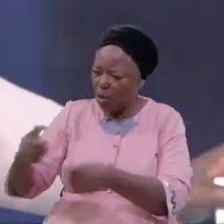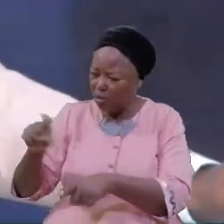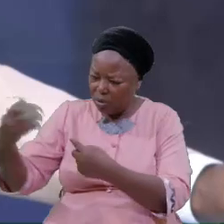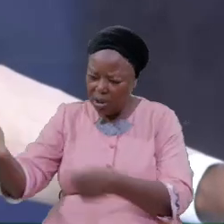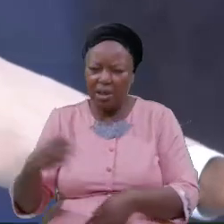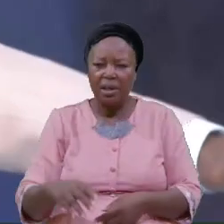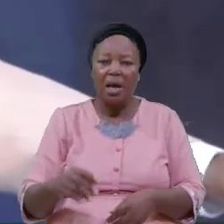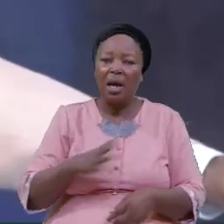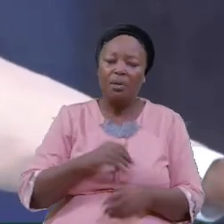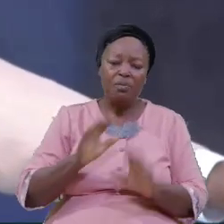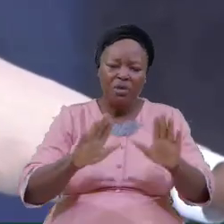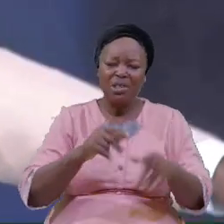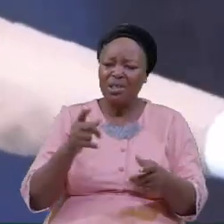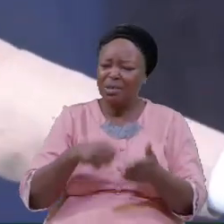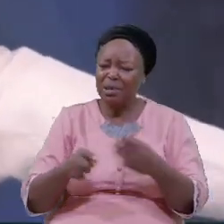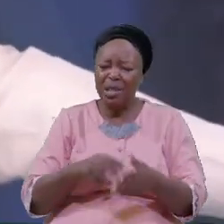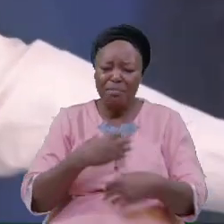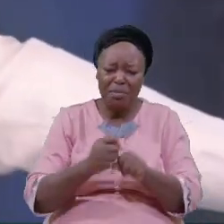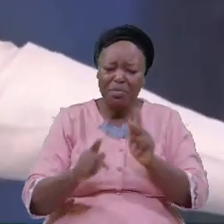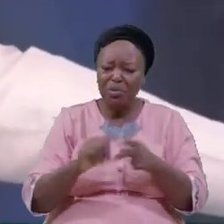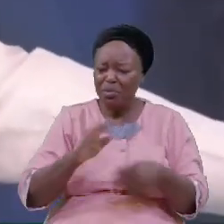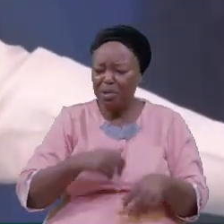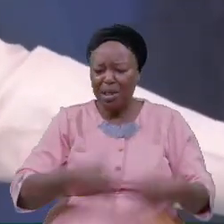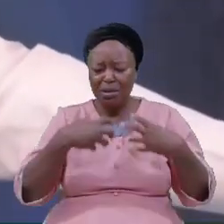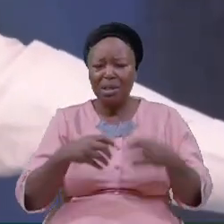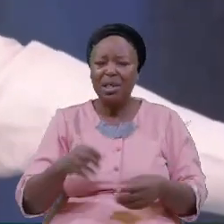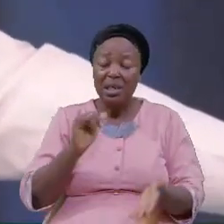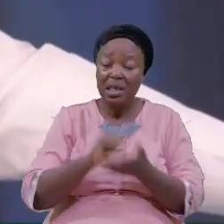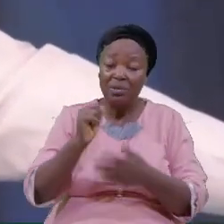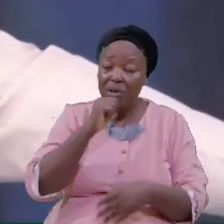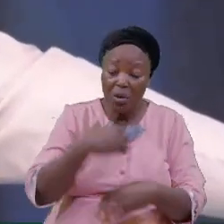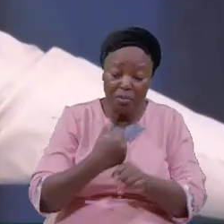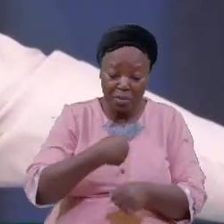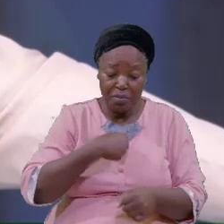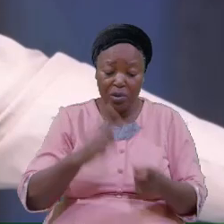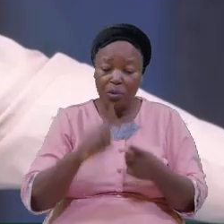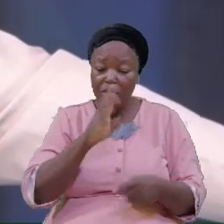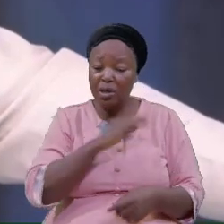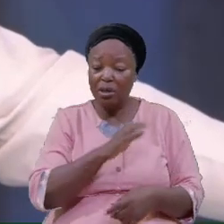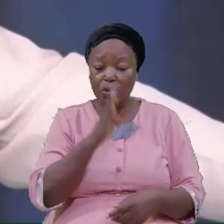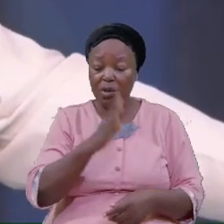will not make me to be a doer of every good work.